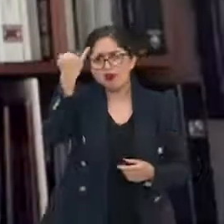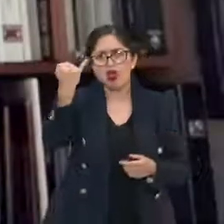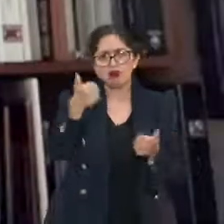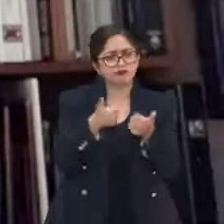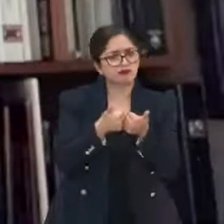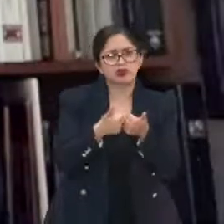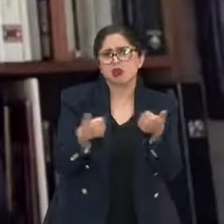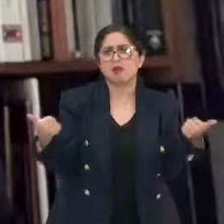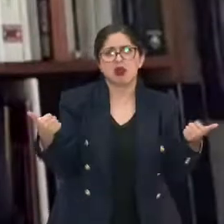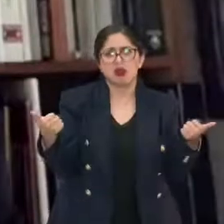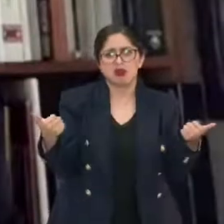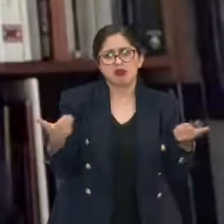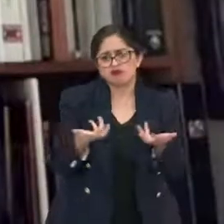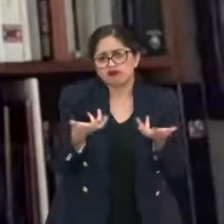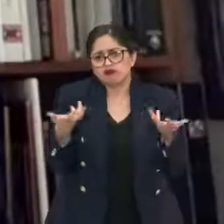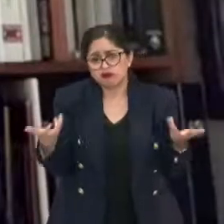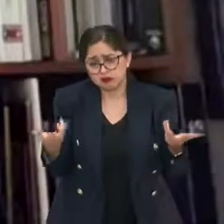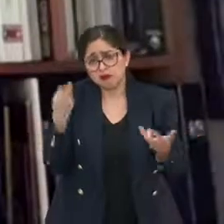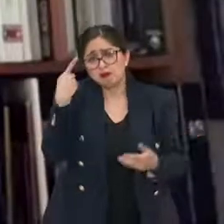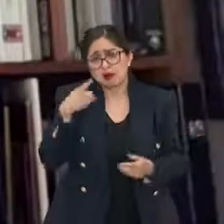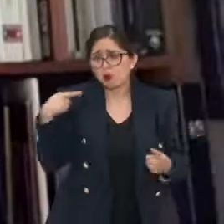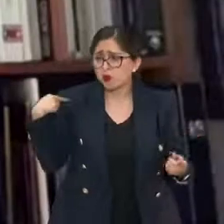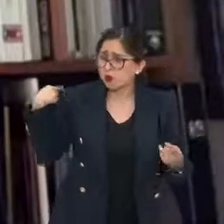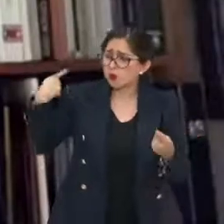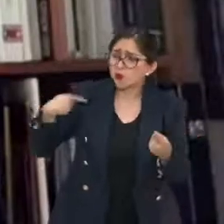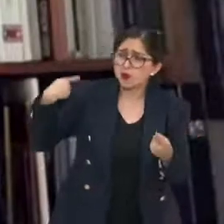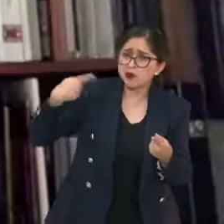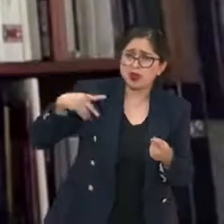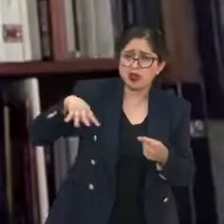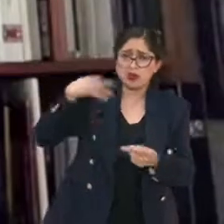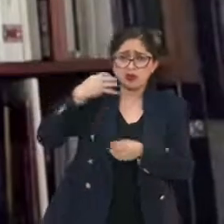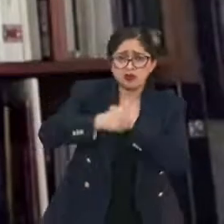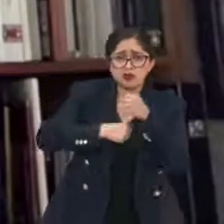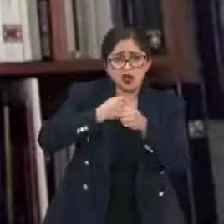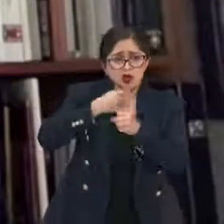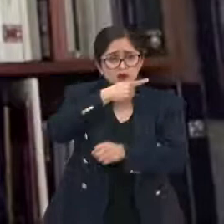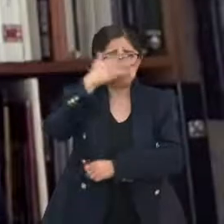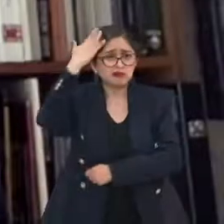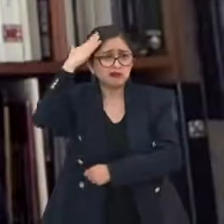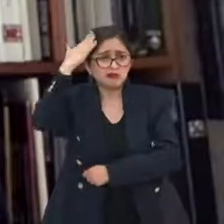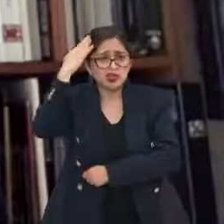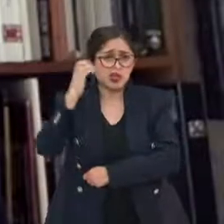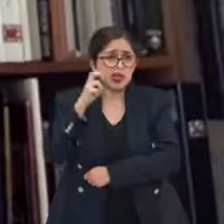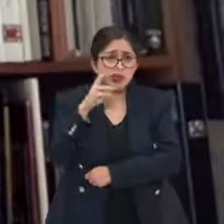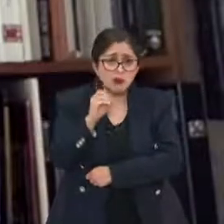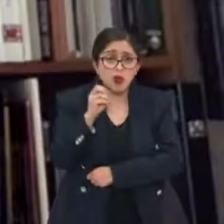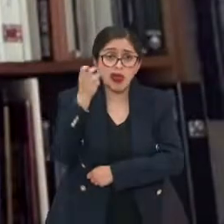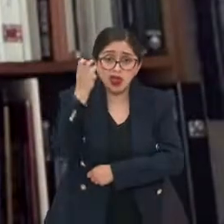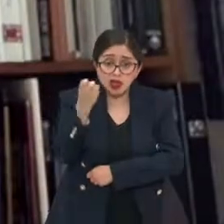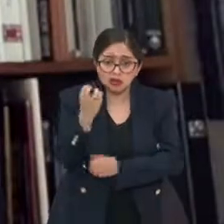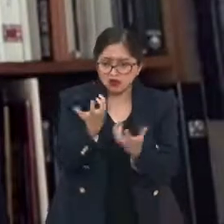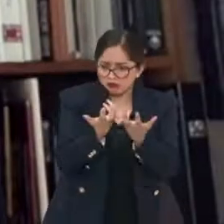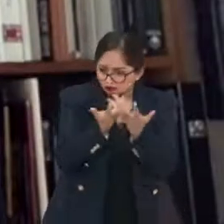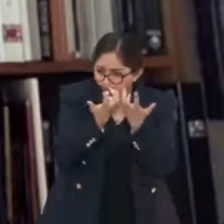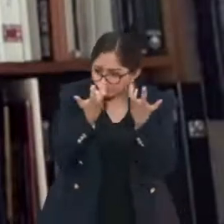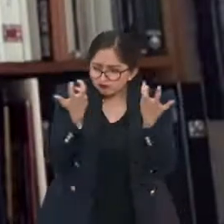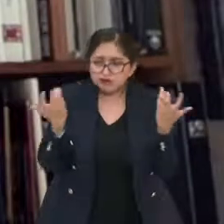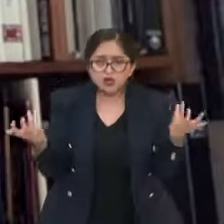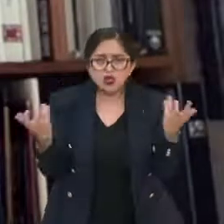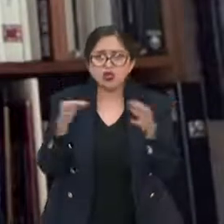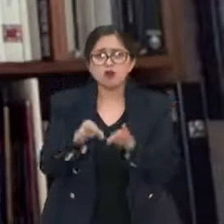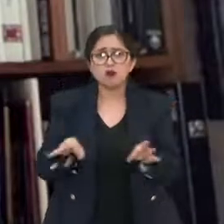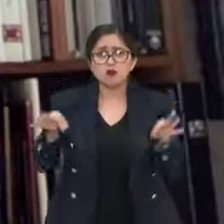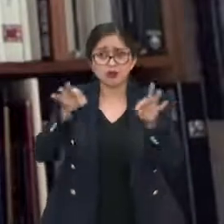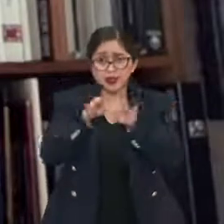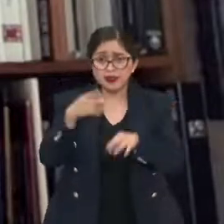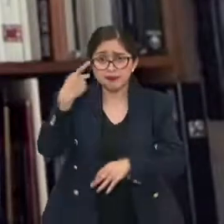the country, but I would like to remind you that during the 14 previous years of Evo Morales, that polarization was very